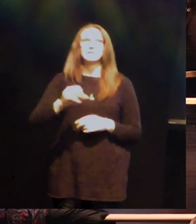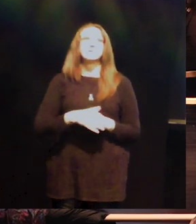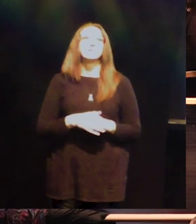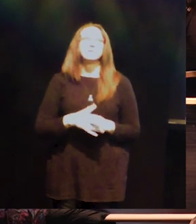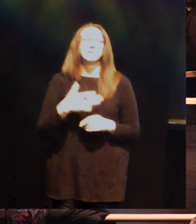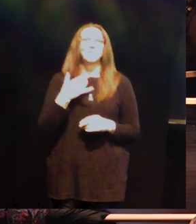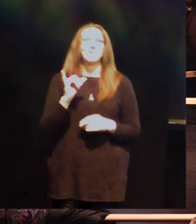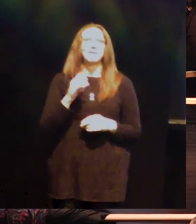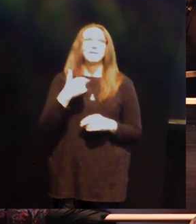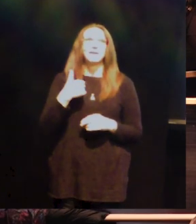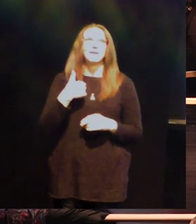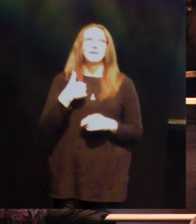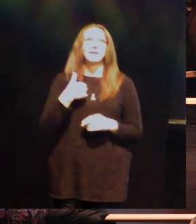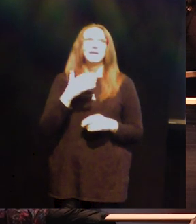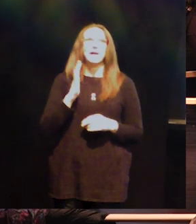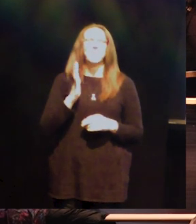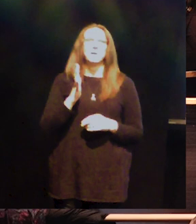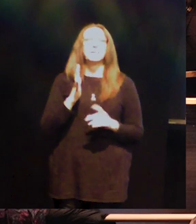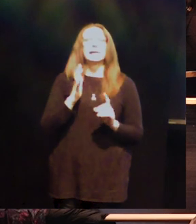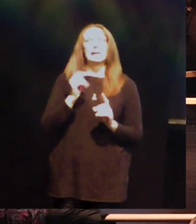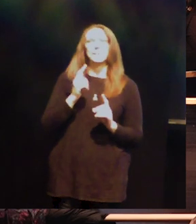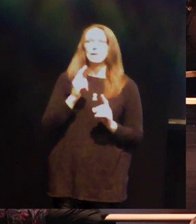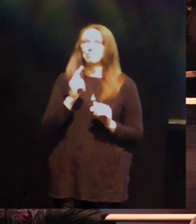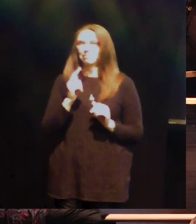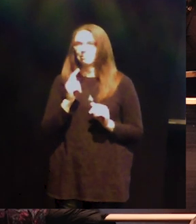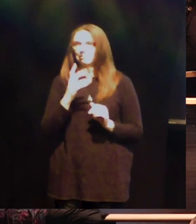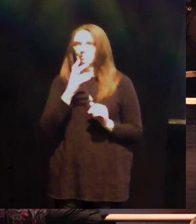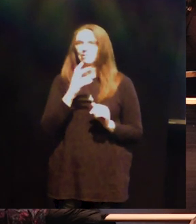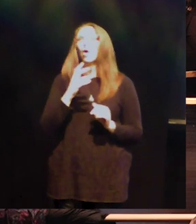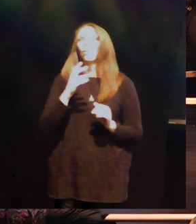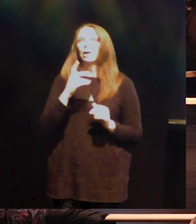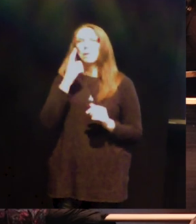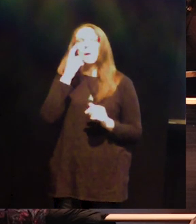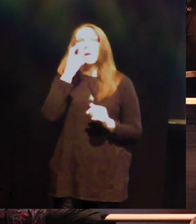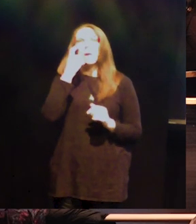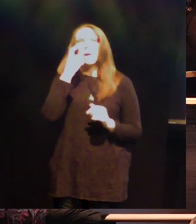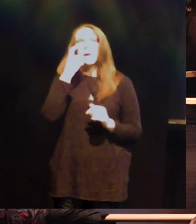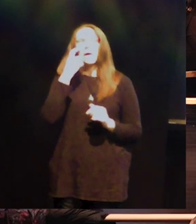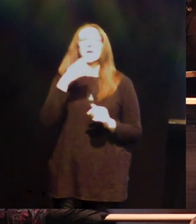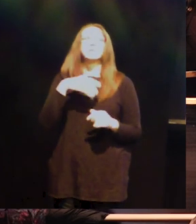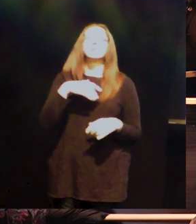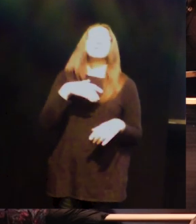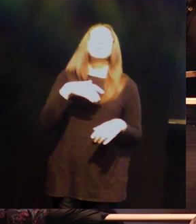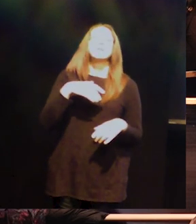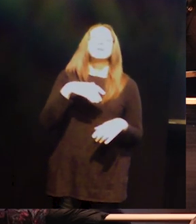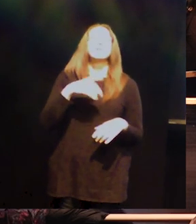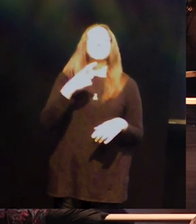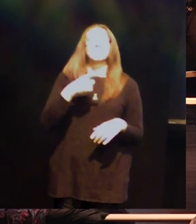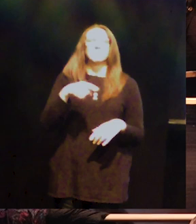feel like I'm about to be churlish, because this was a film powerful enough to make me cry, and at the same